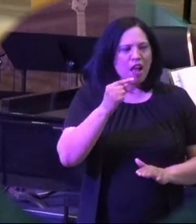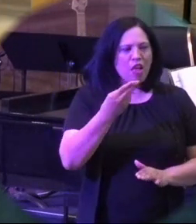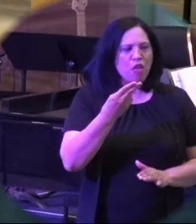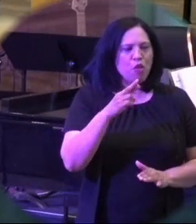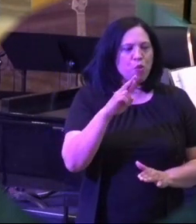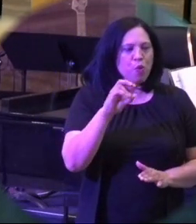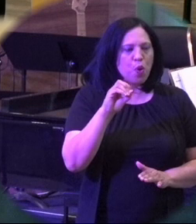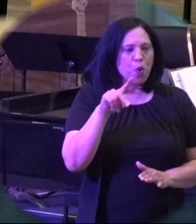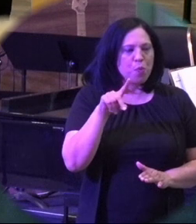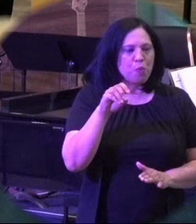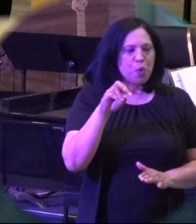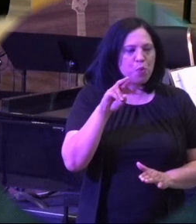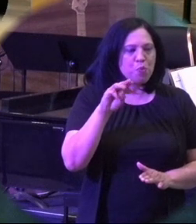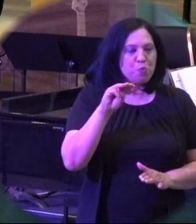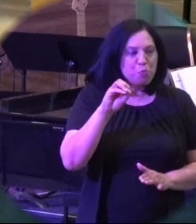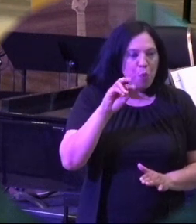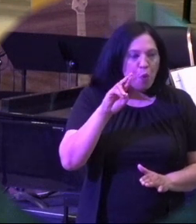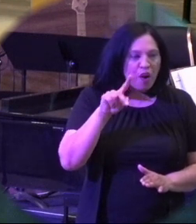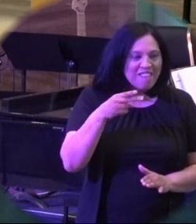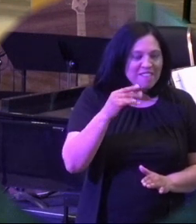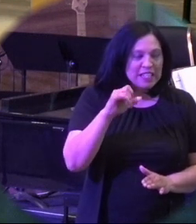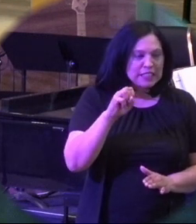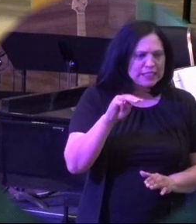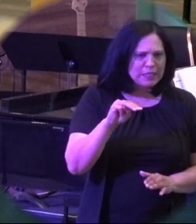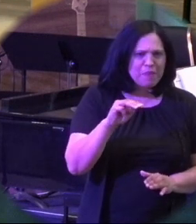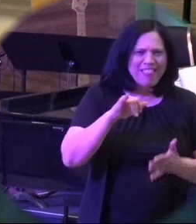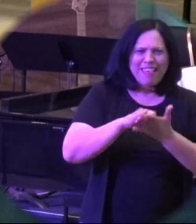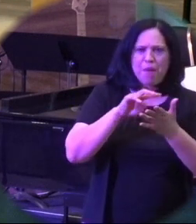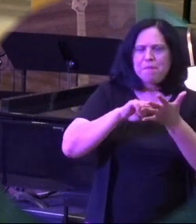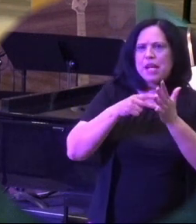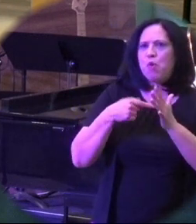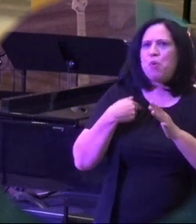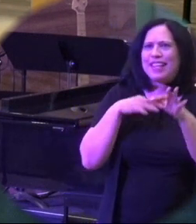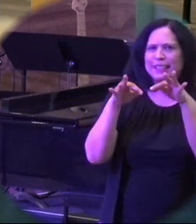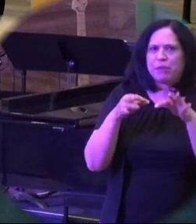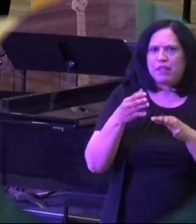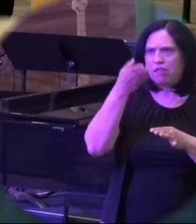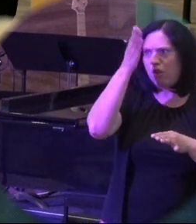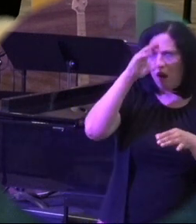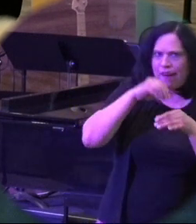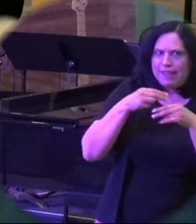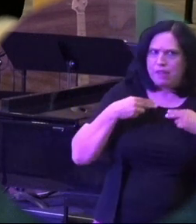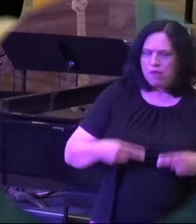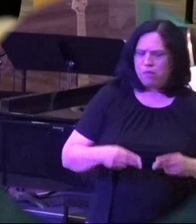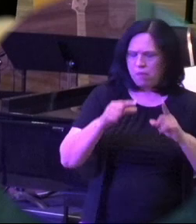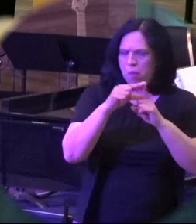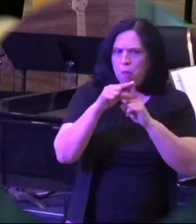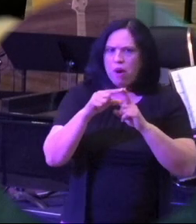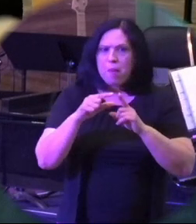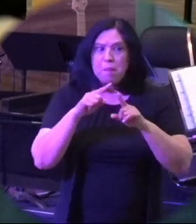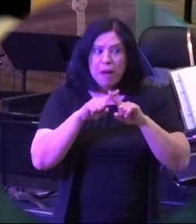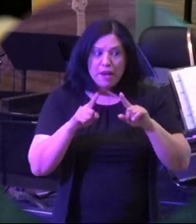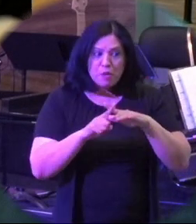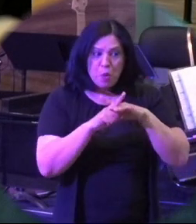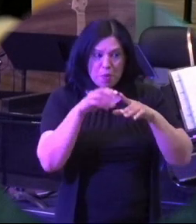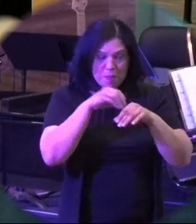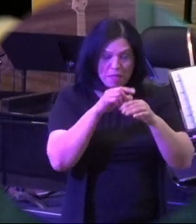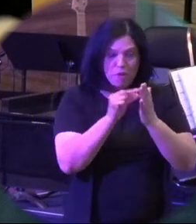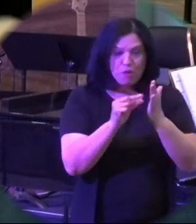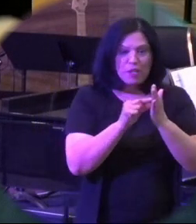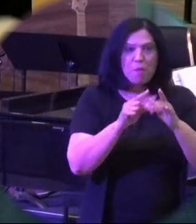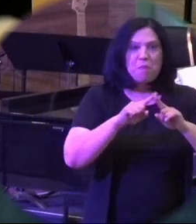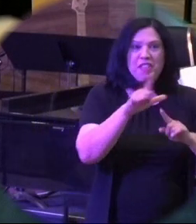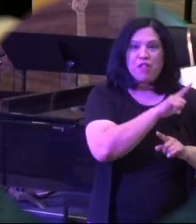And that is simply explaining something about God in human terms. That's all it means. But it comes up in these verses. It says, but the